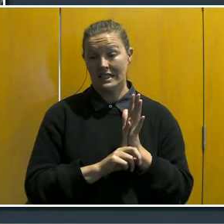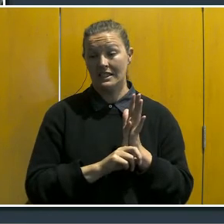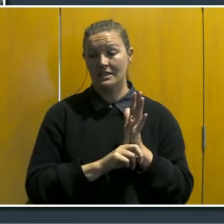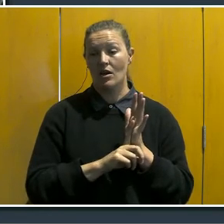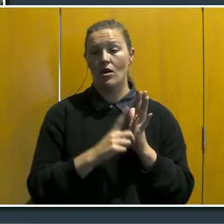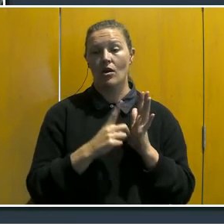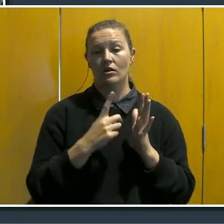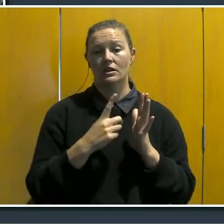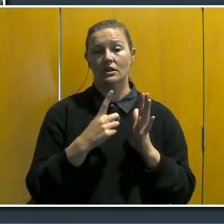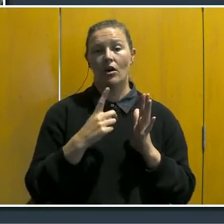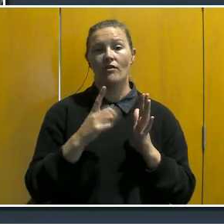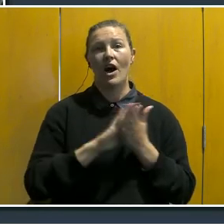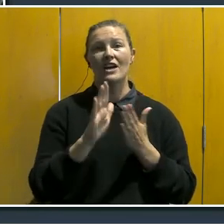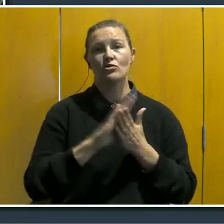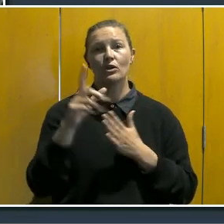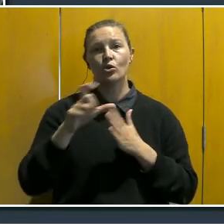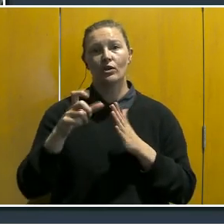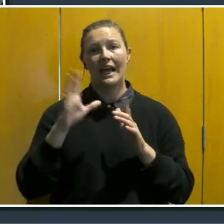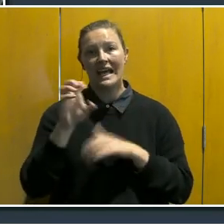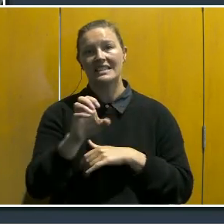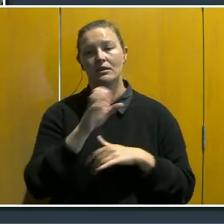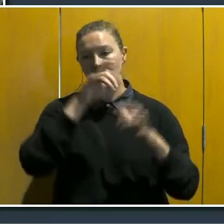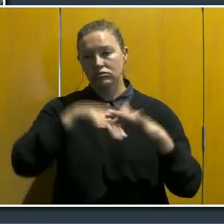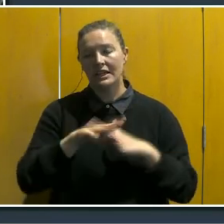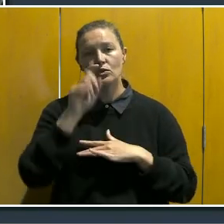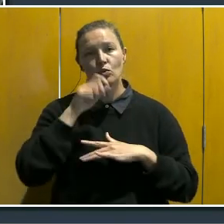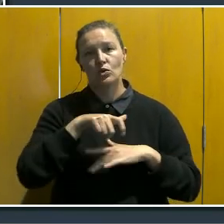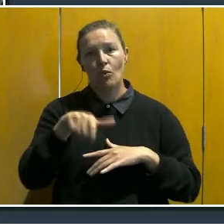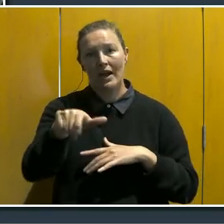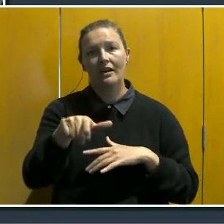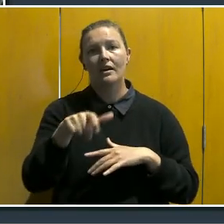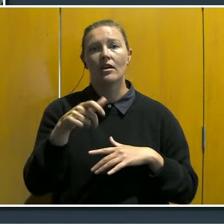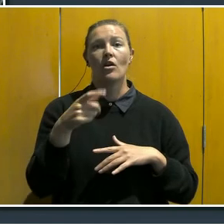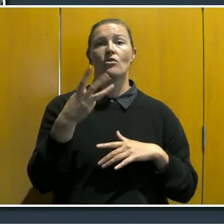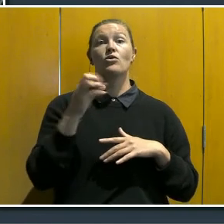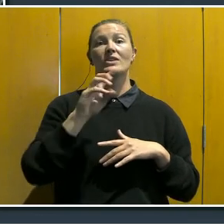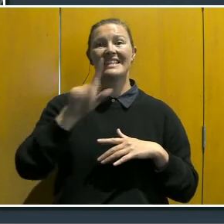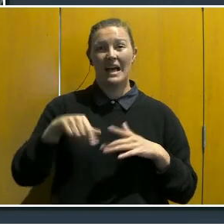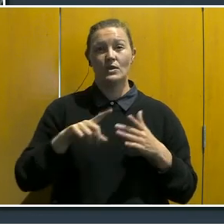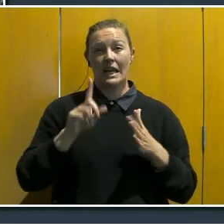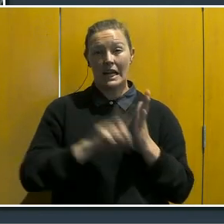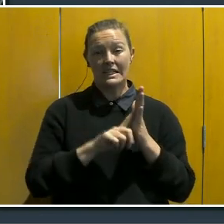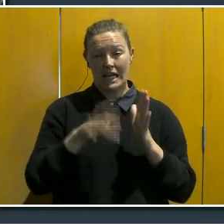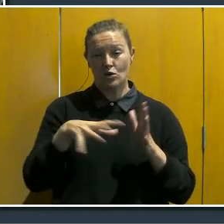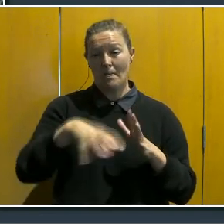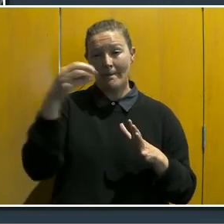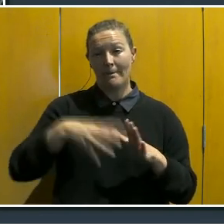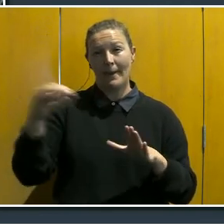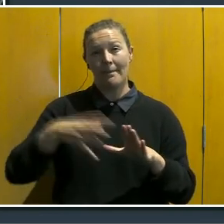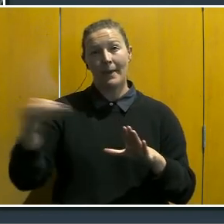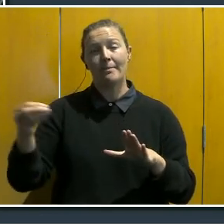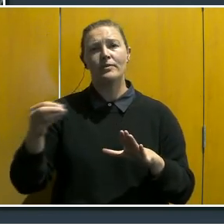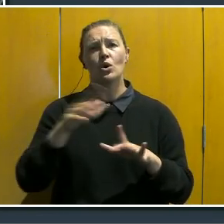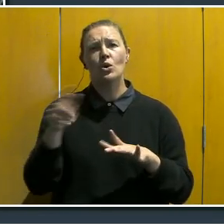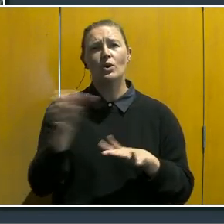the waterway. Today's Herald reports that 40,000 litres had to be pumped out. Who pays for the associated costs from the spillage of